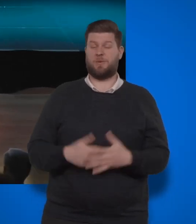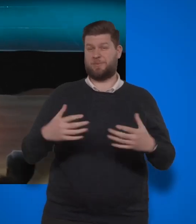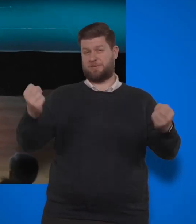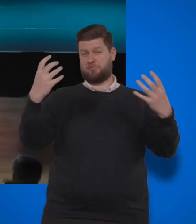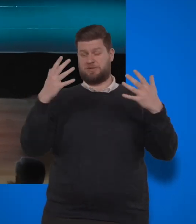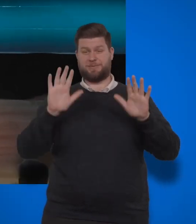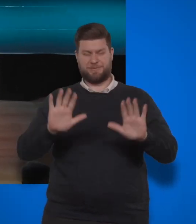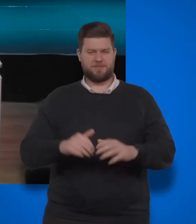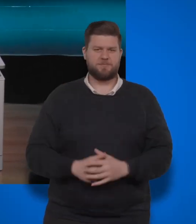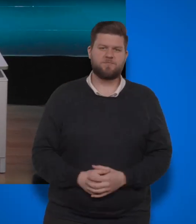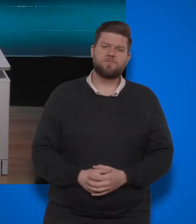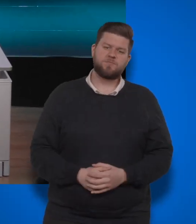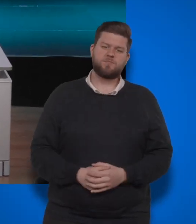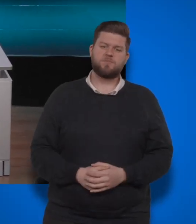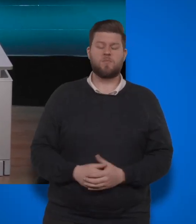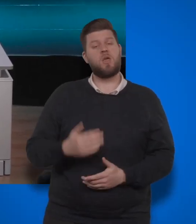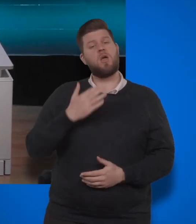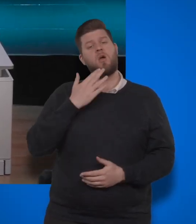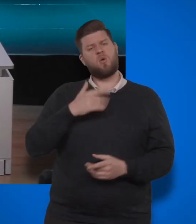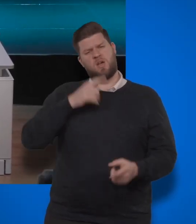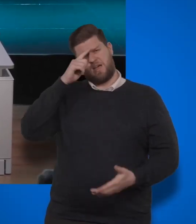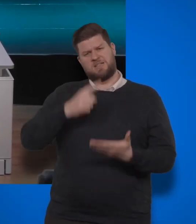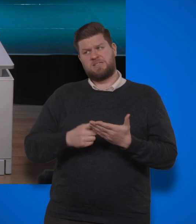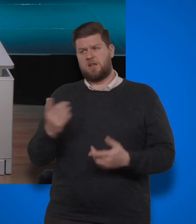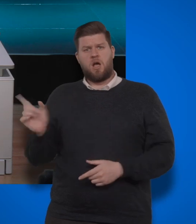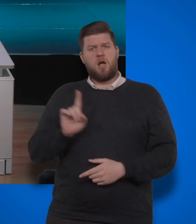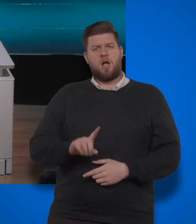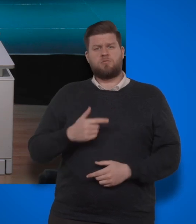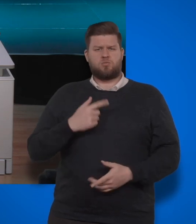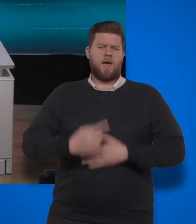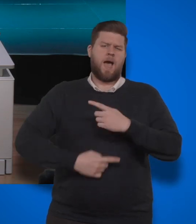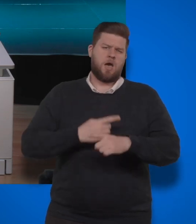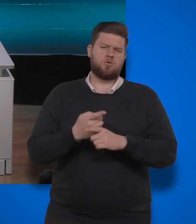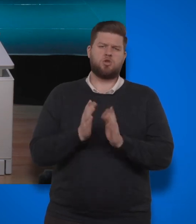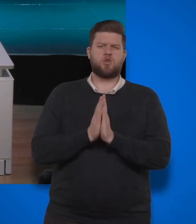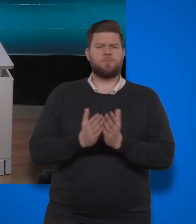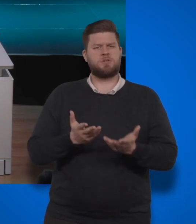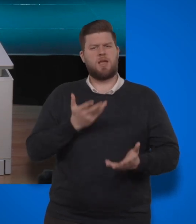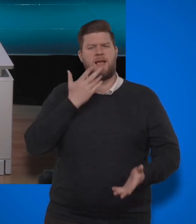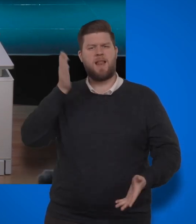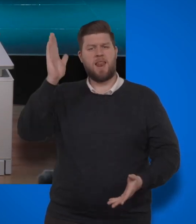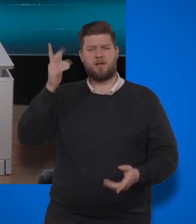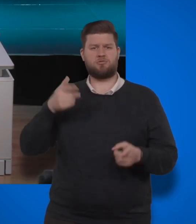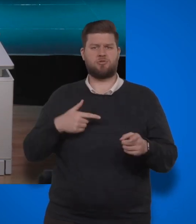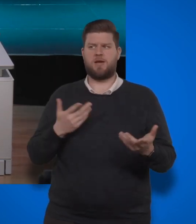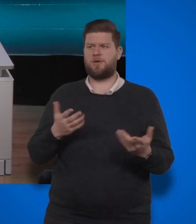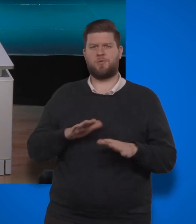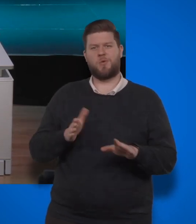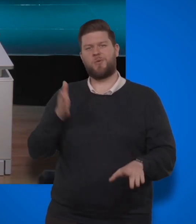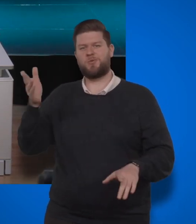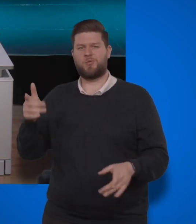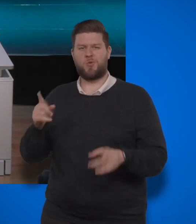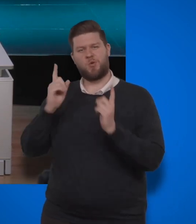Gosh, it's bright. When I decided to attend the annual chaplaincy lecture, instead of attending my regular university